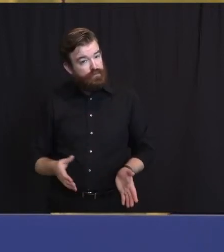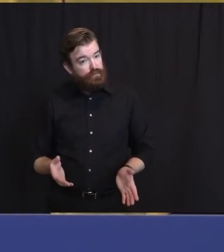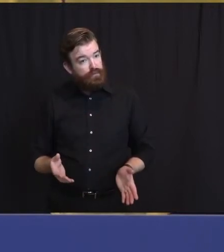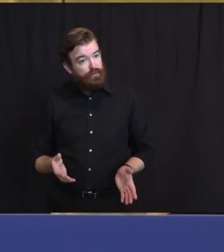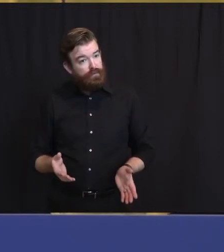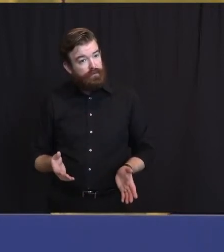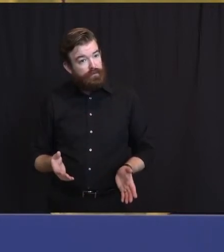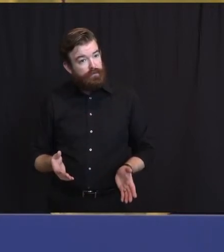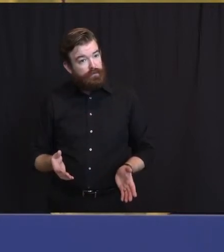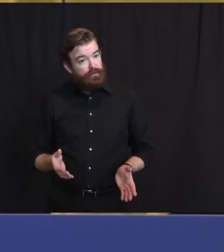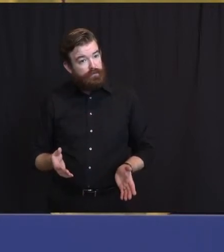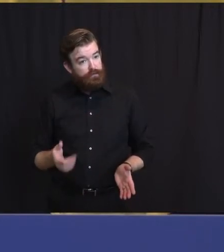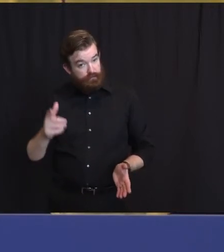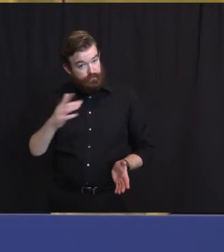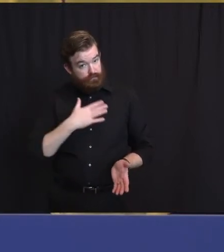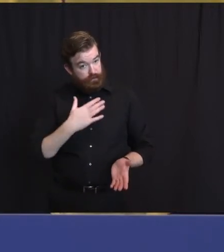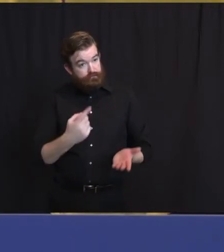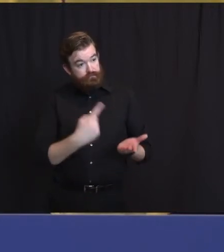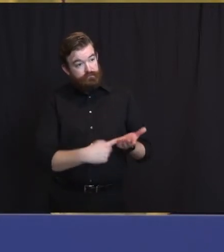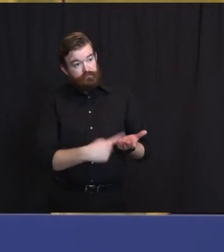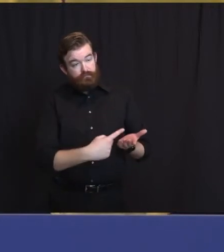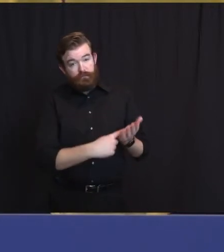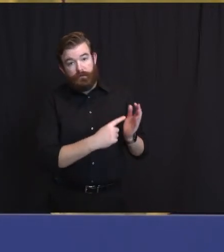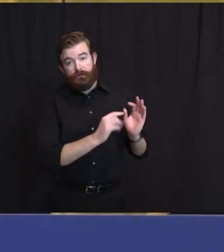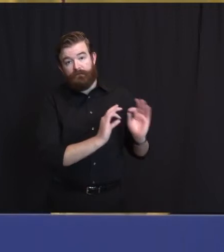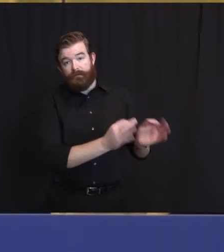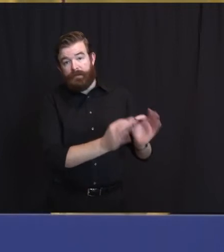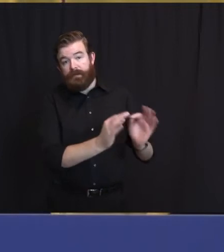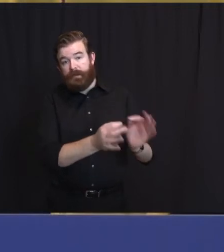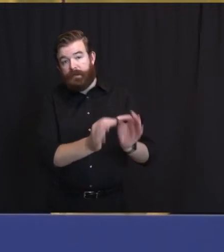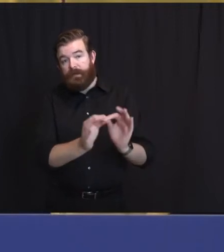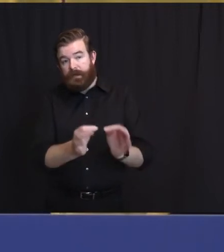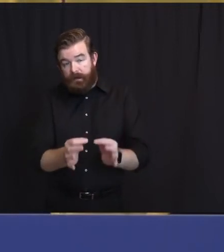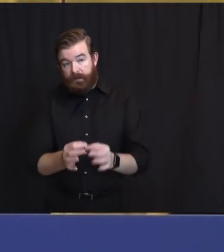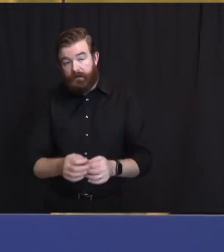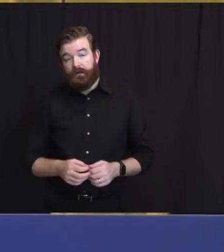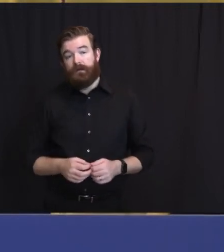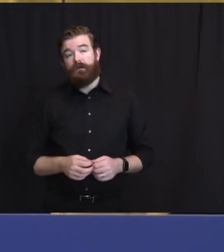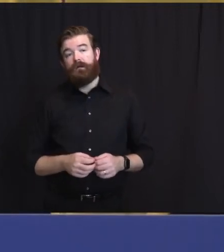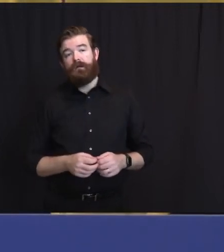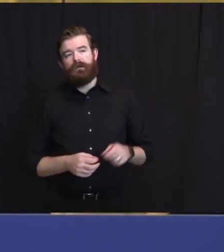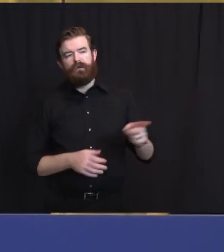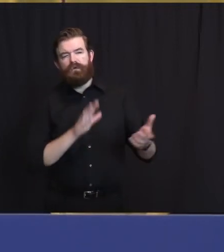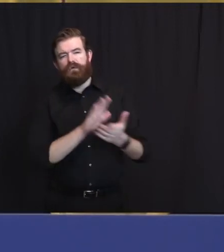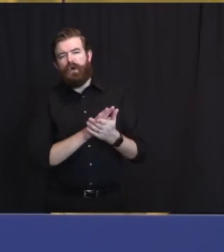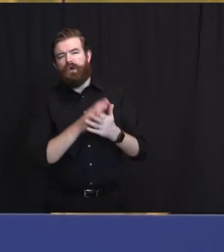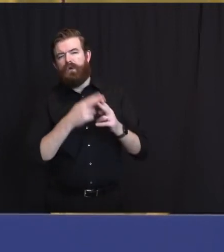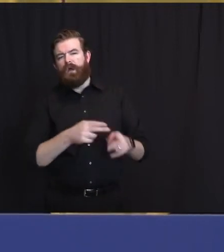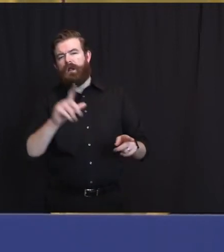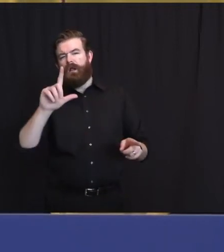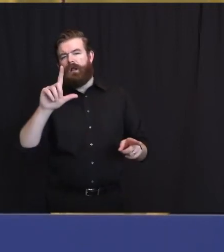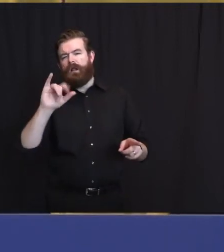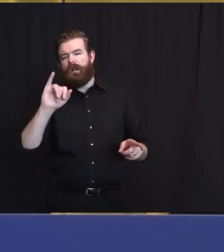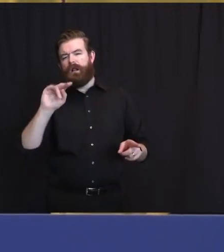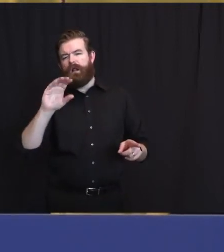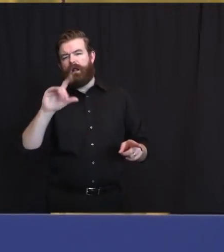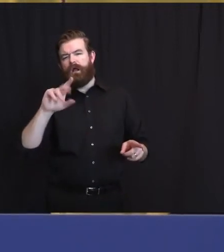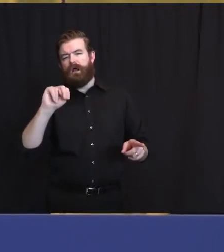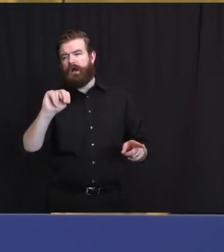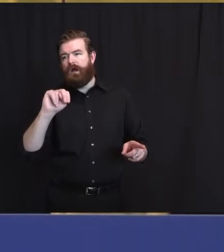And for you, Governor, both the current Lincoln Annex School and the proposed replacement would be built without SDA involvement, even